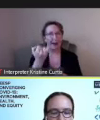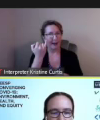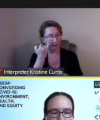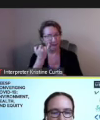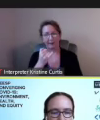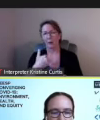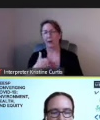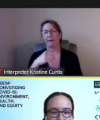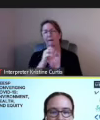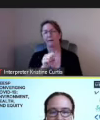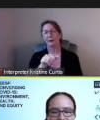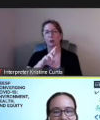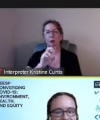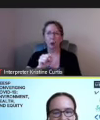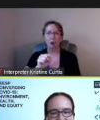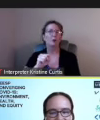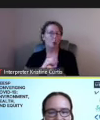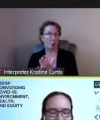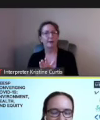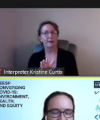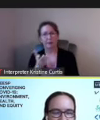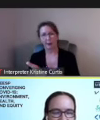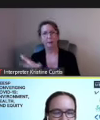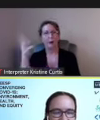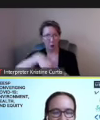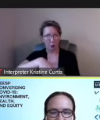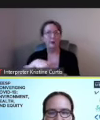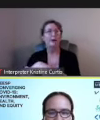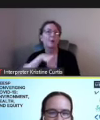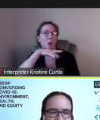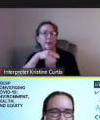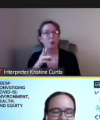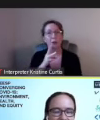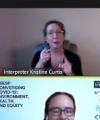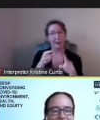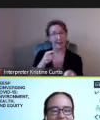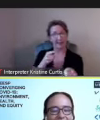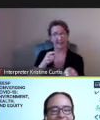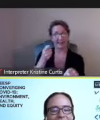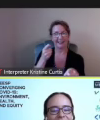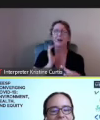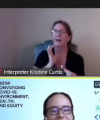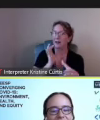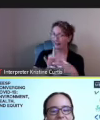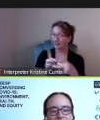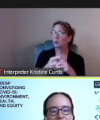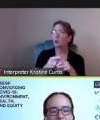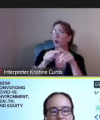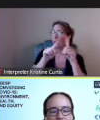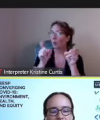slide, please. So this is your quiz question if you're taking the quiz, so please listen if you haven't before.